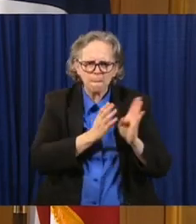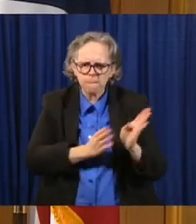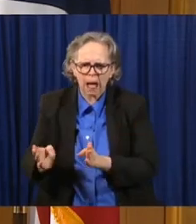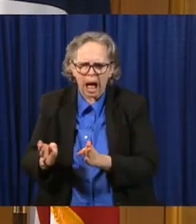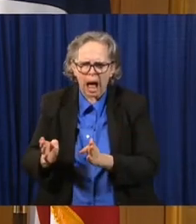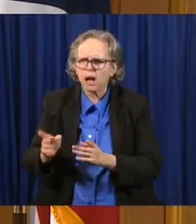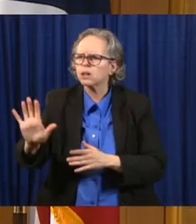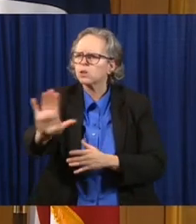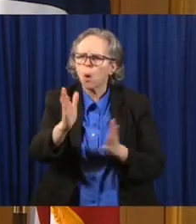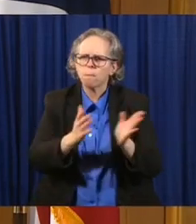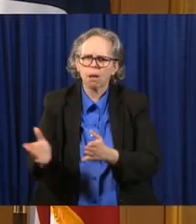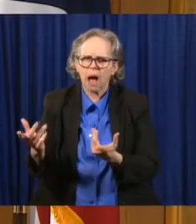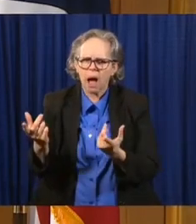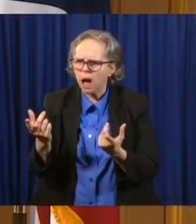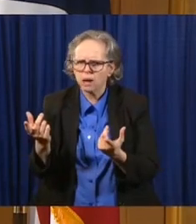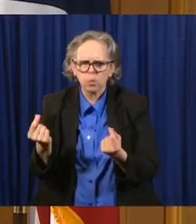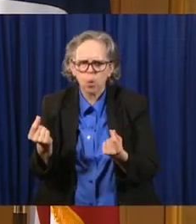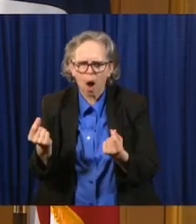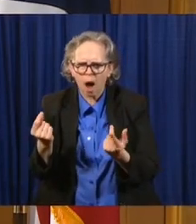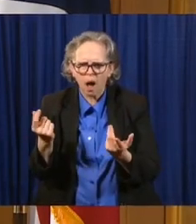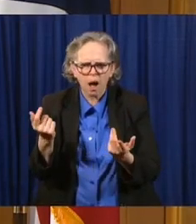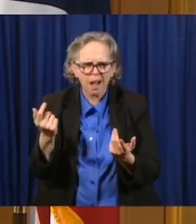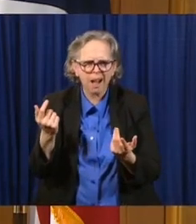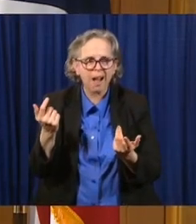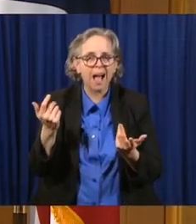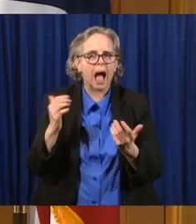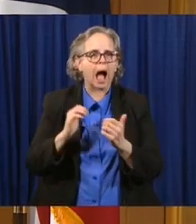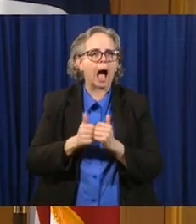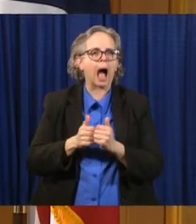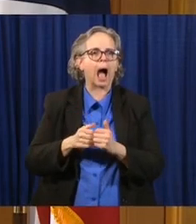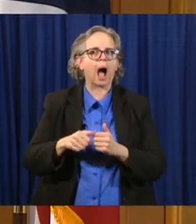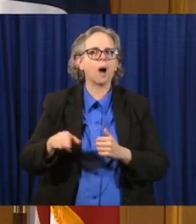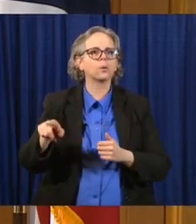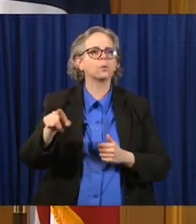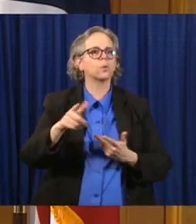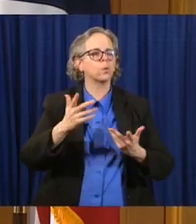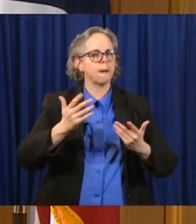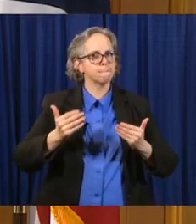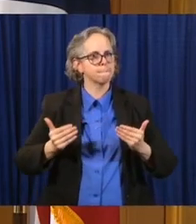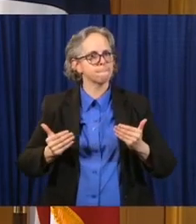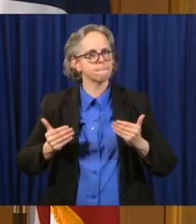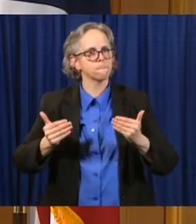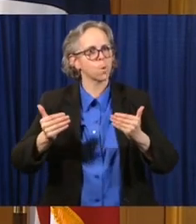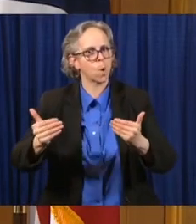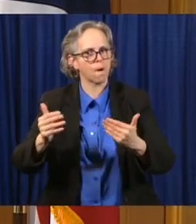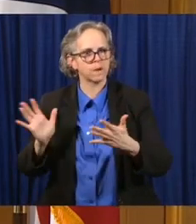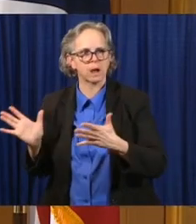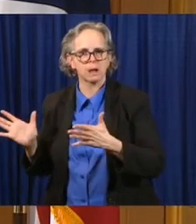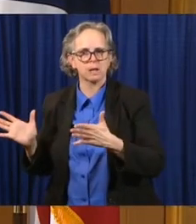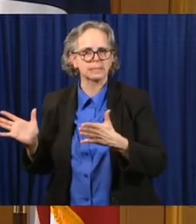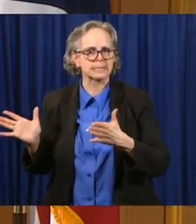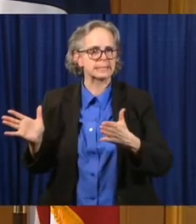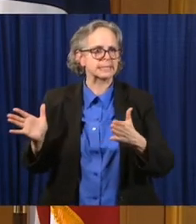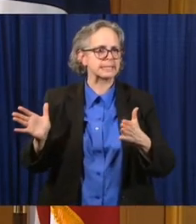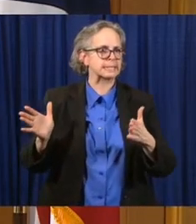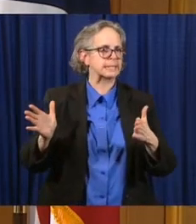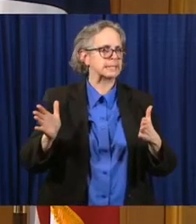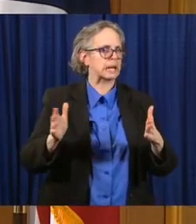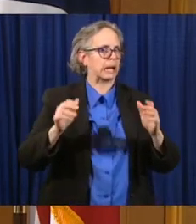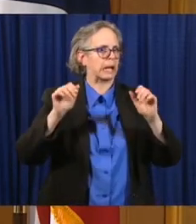that would allow them to start moving forward and getting back into dealing with